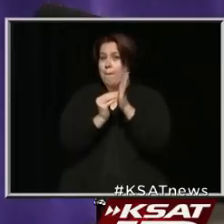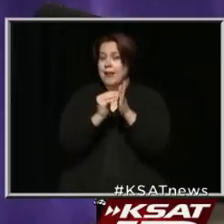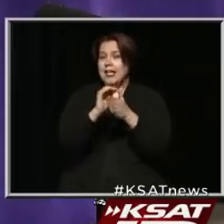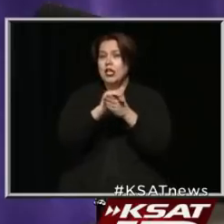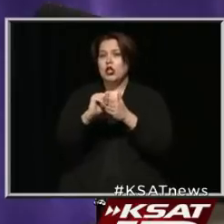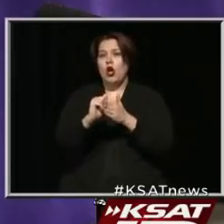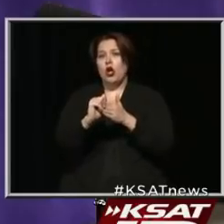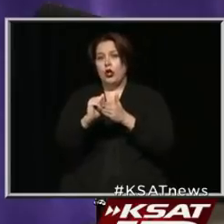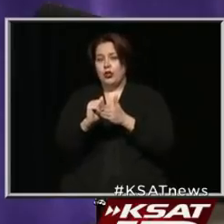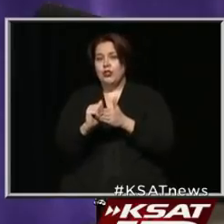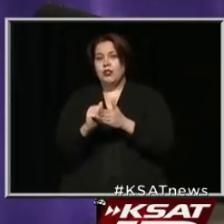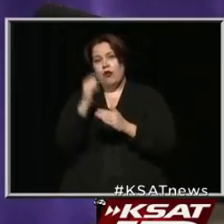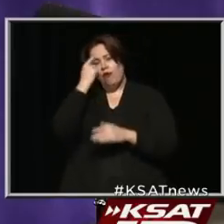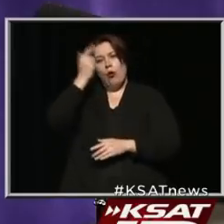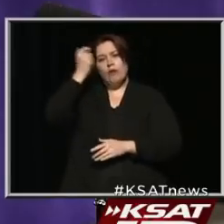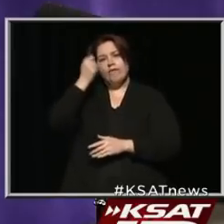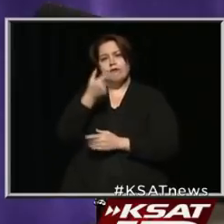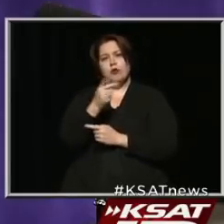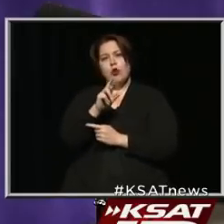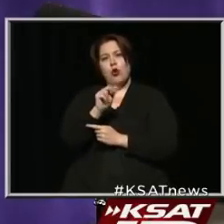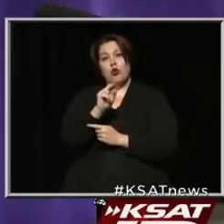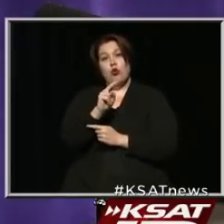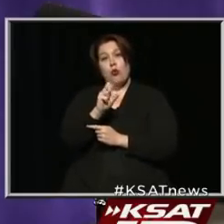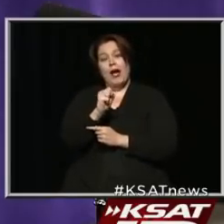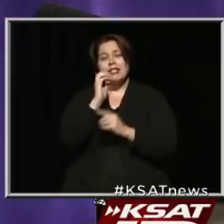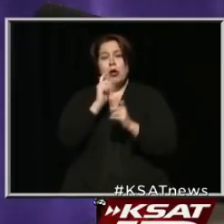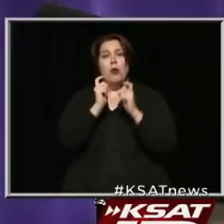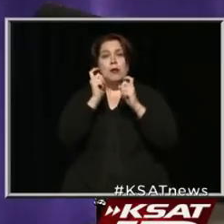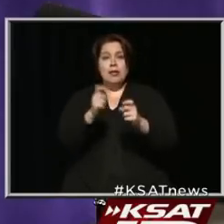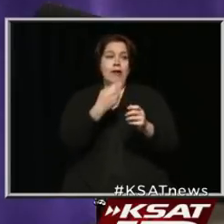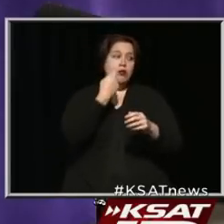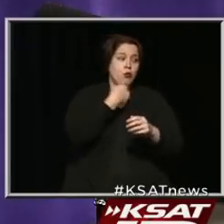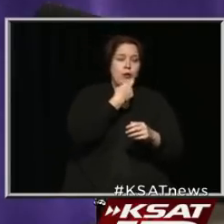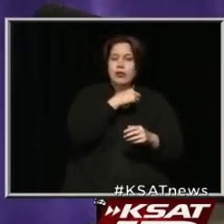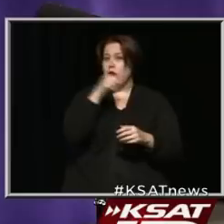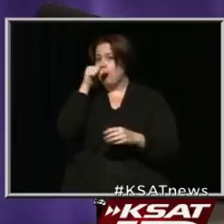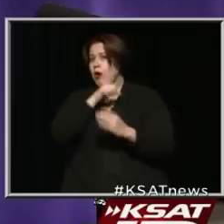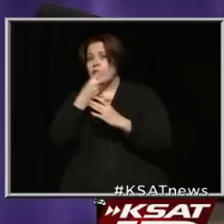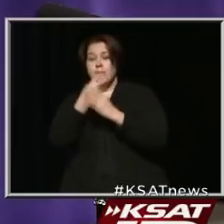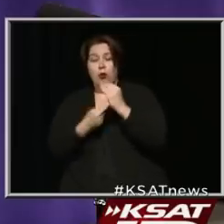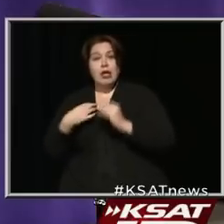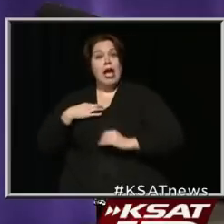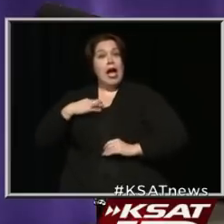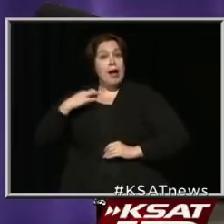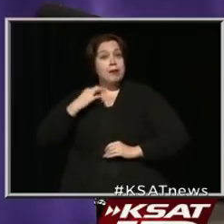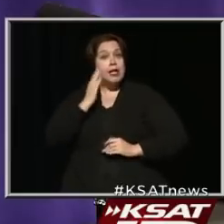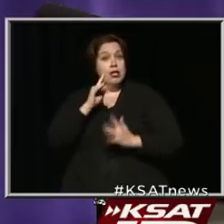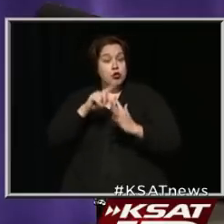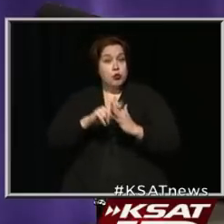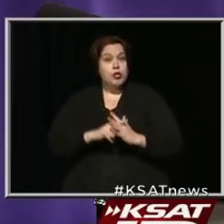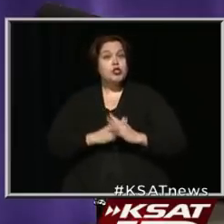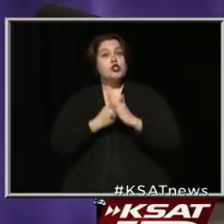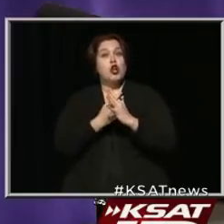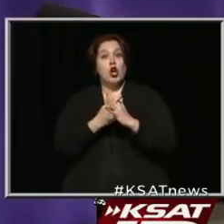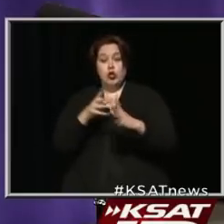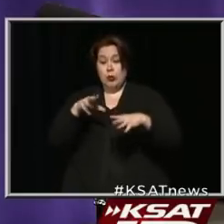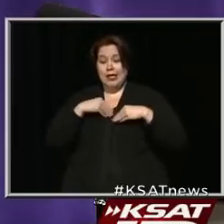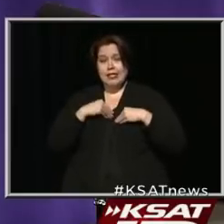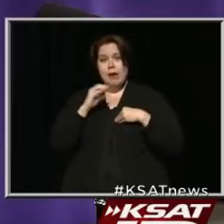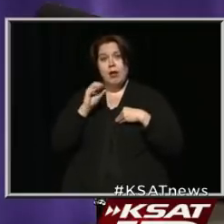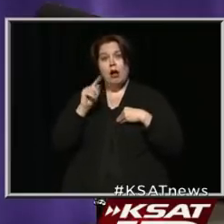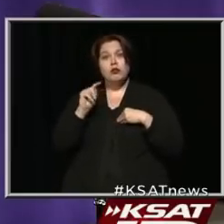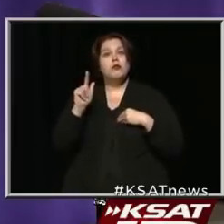relief grants that will be given to restaurant and bars. Applications will start to be taken on October